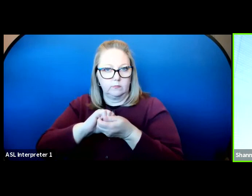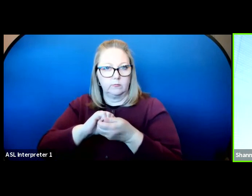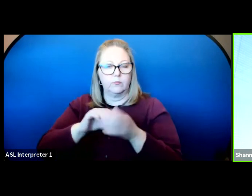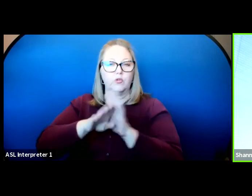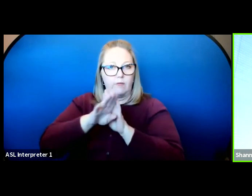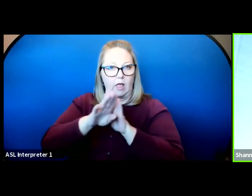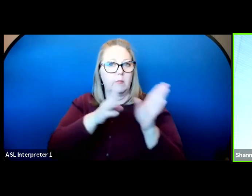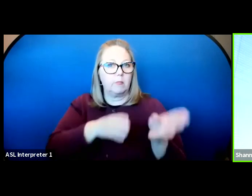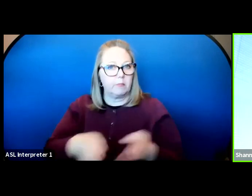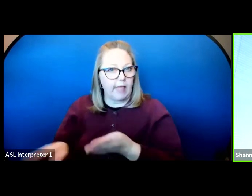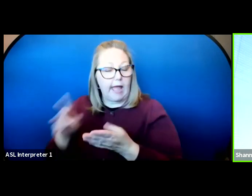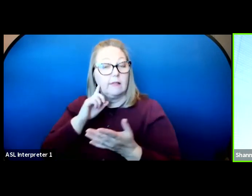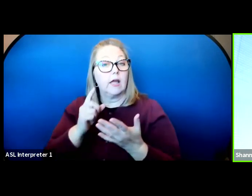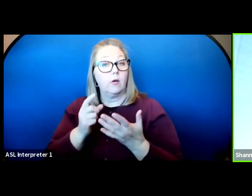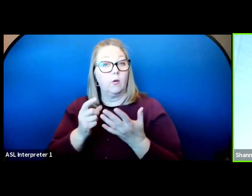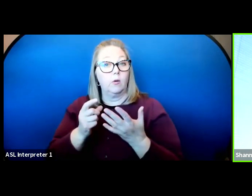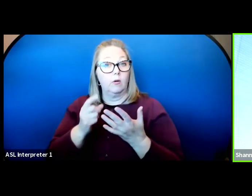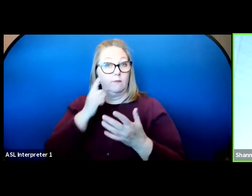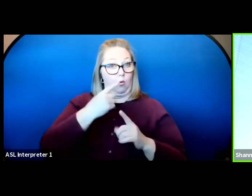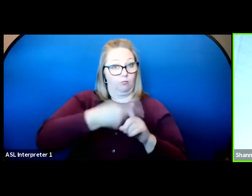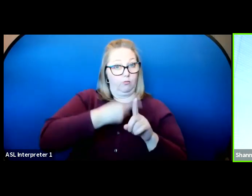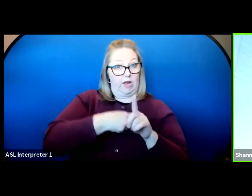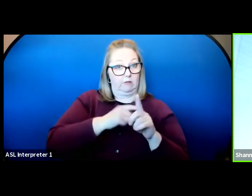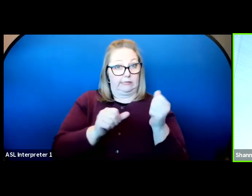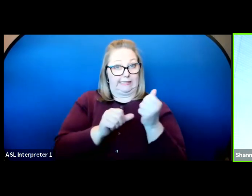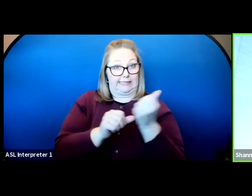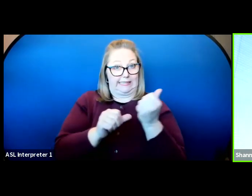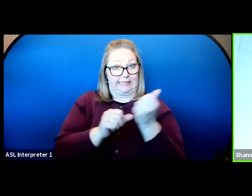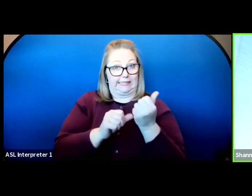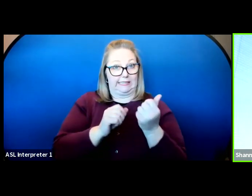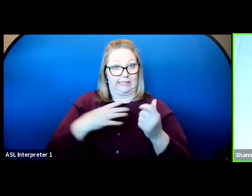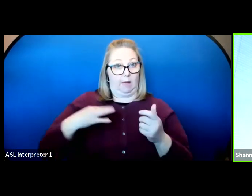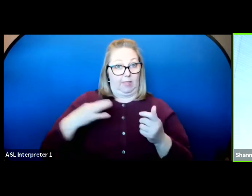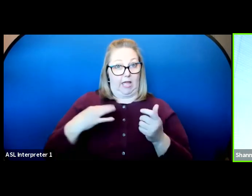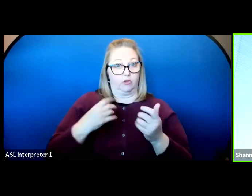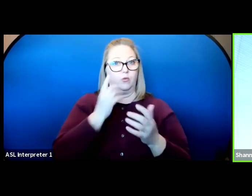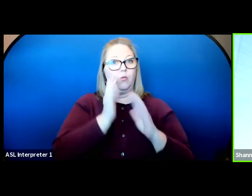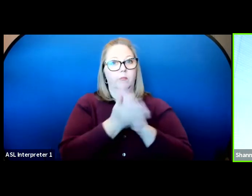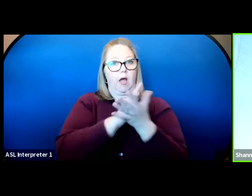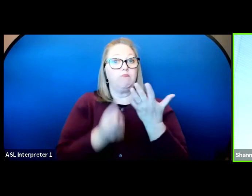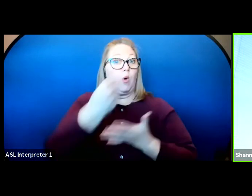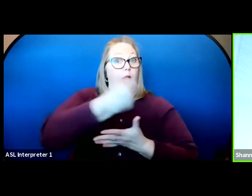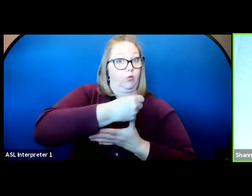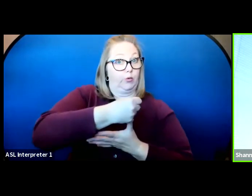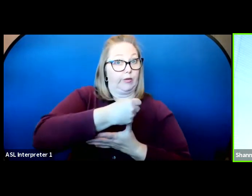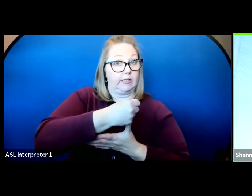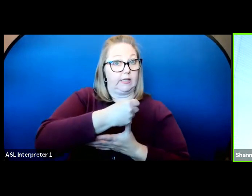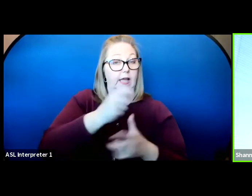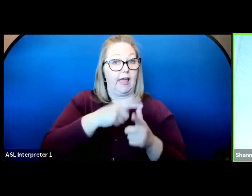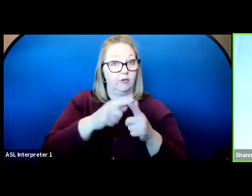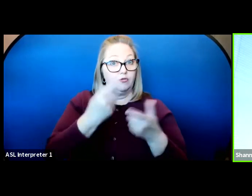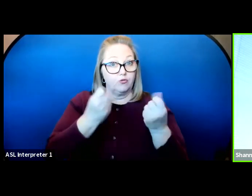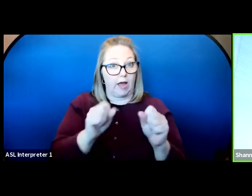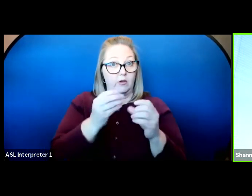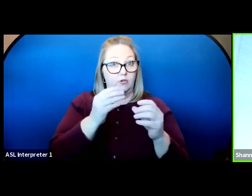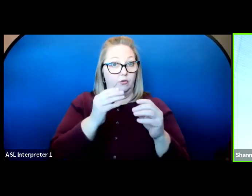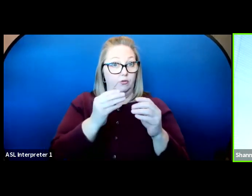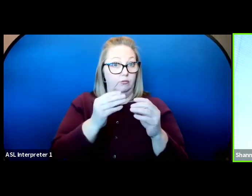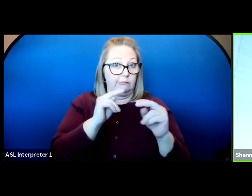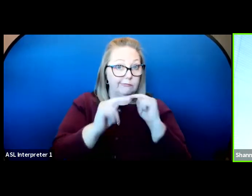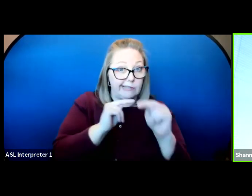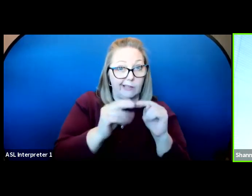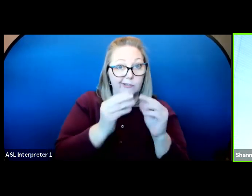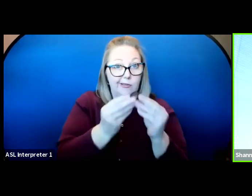rental assistance applications as they go through the courts or go through mediation. And for those that are somewhere